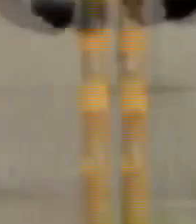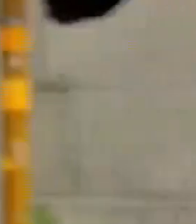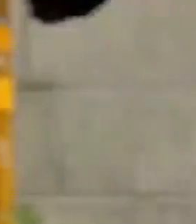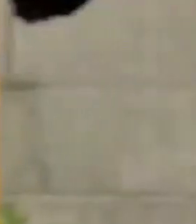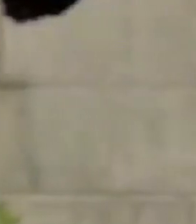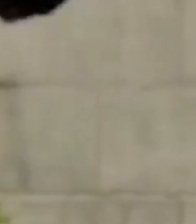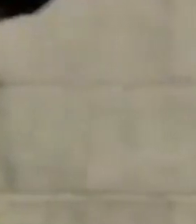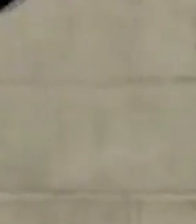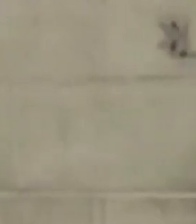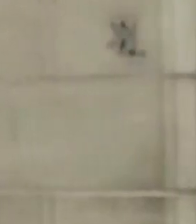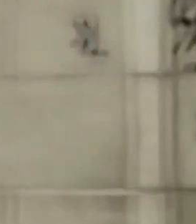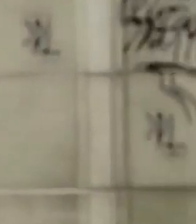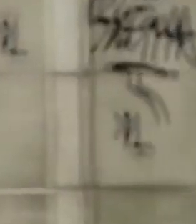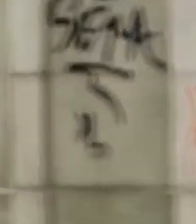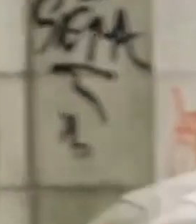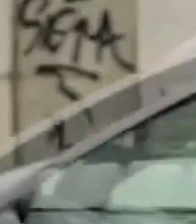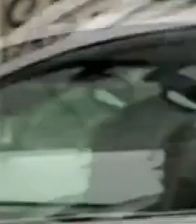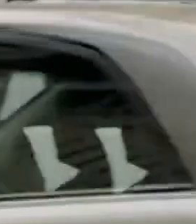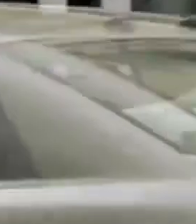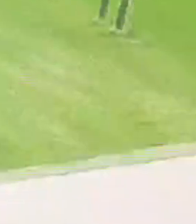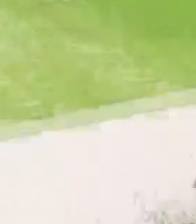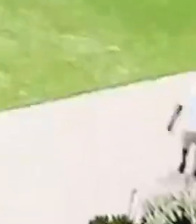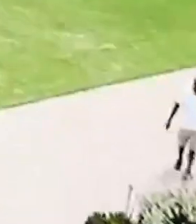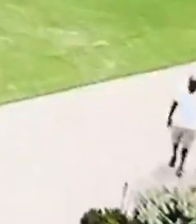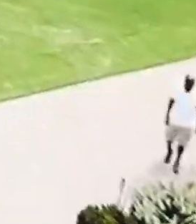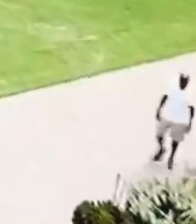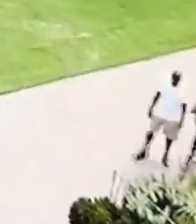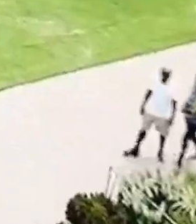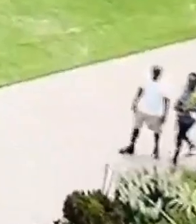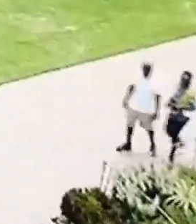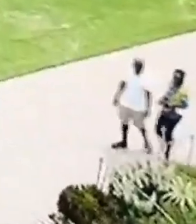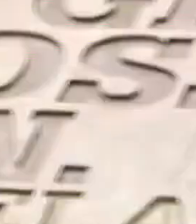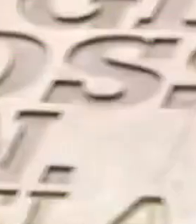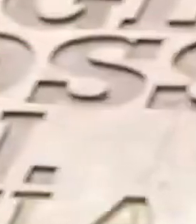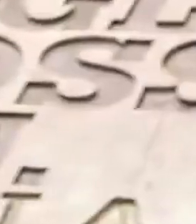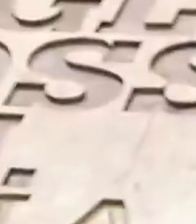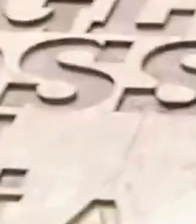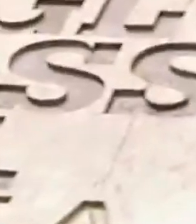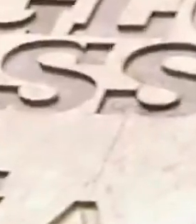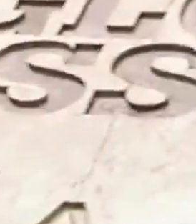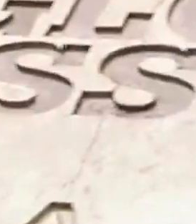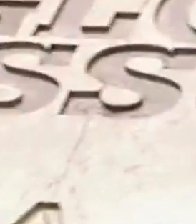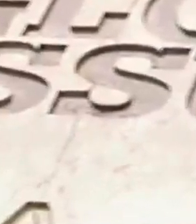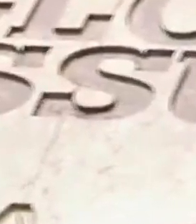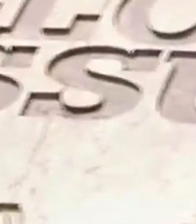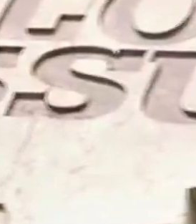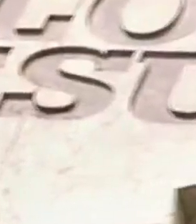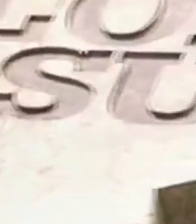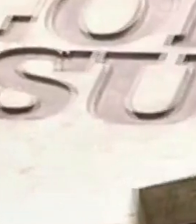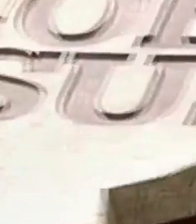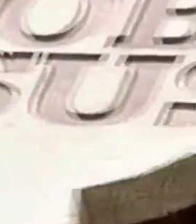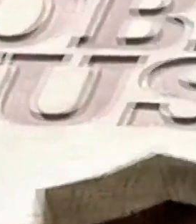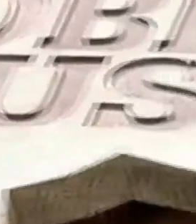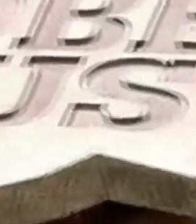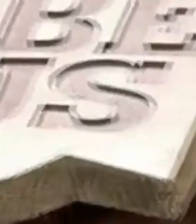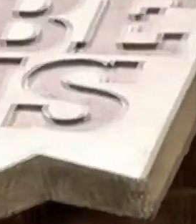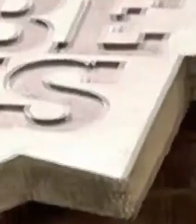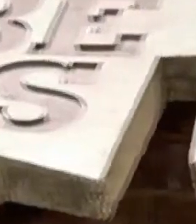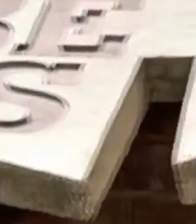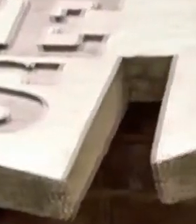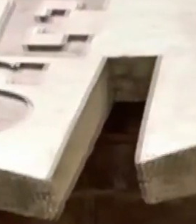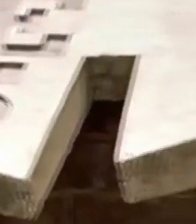Indaba ze-SABC umthombo othembekileyo wendaba kuwe. Izindaba ze-SABC okuyizindaba ongezethemba seziyatholakala ku-digital